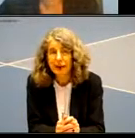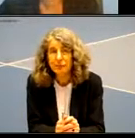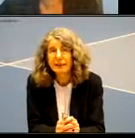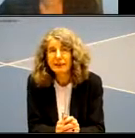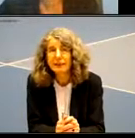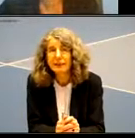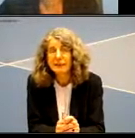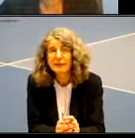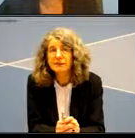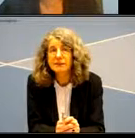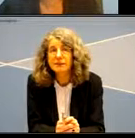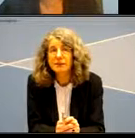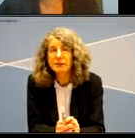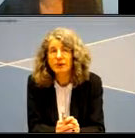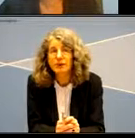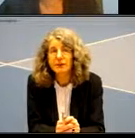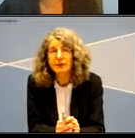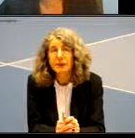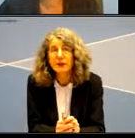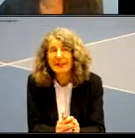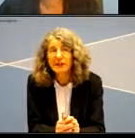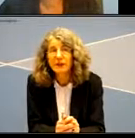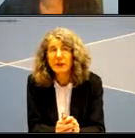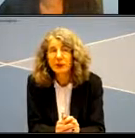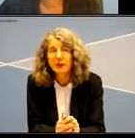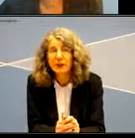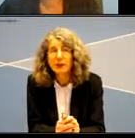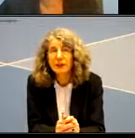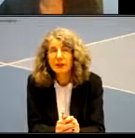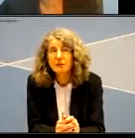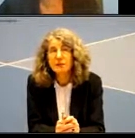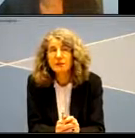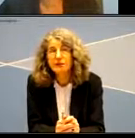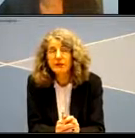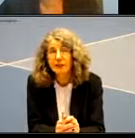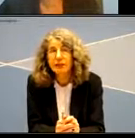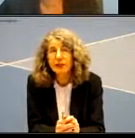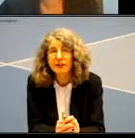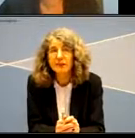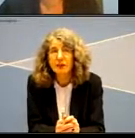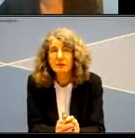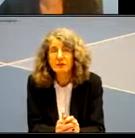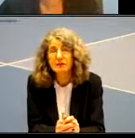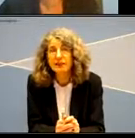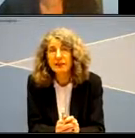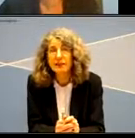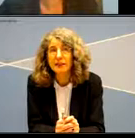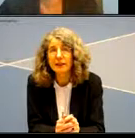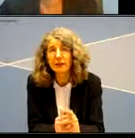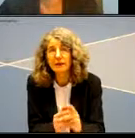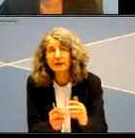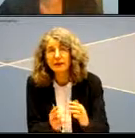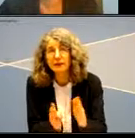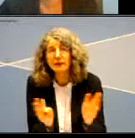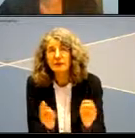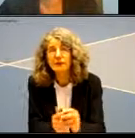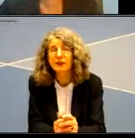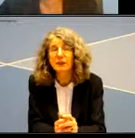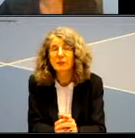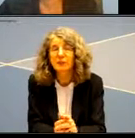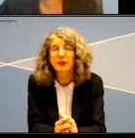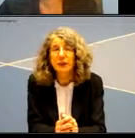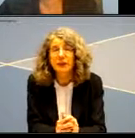that the gap that exists is closed, so that everyone can make use of the innovative services and not